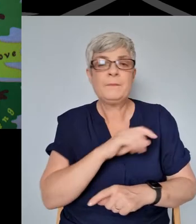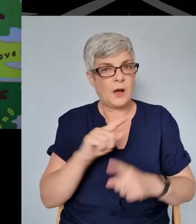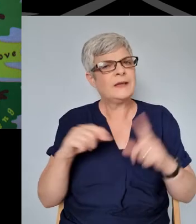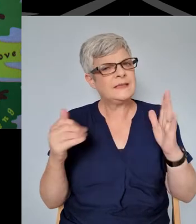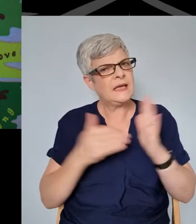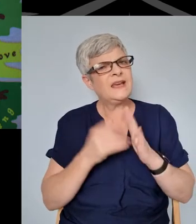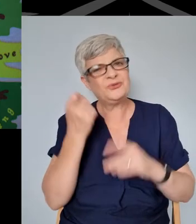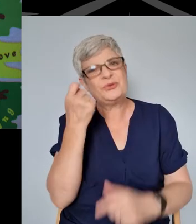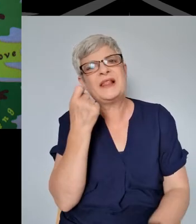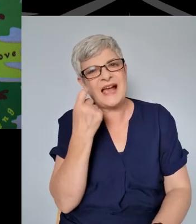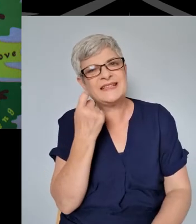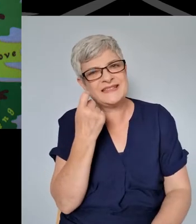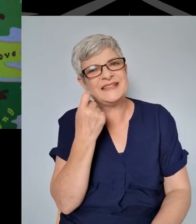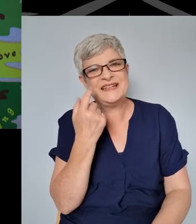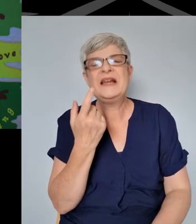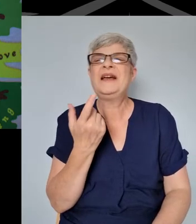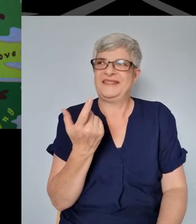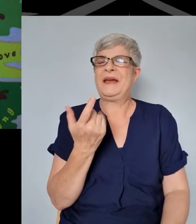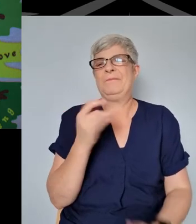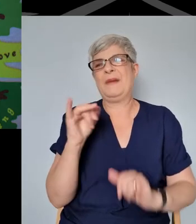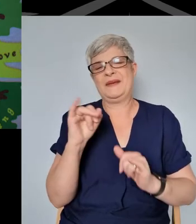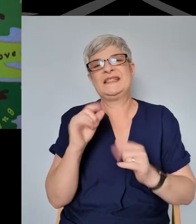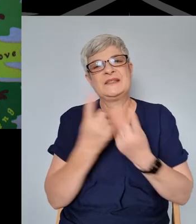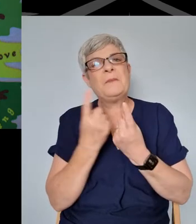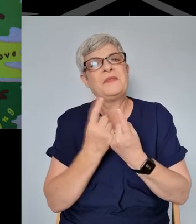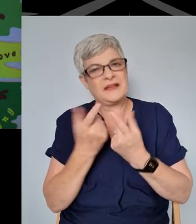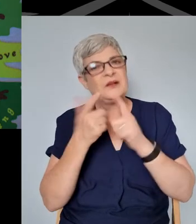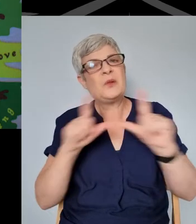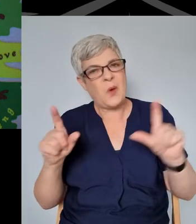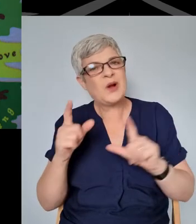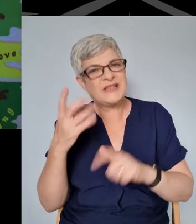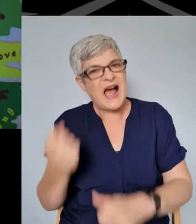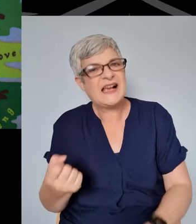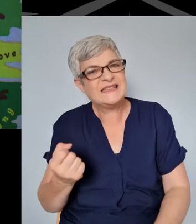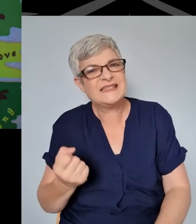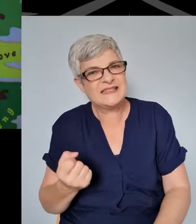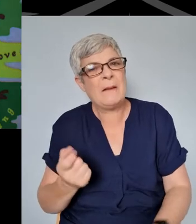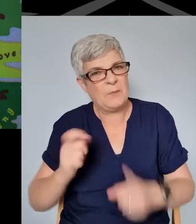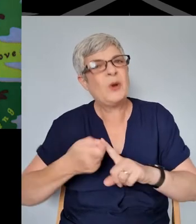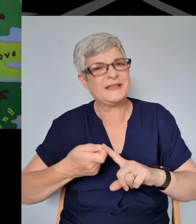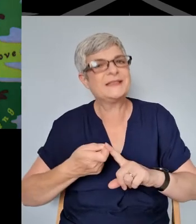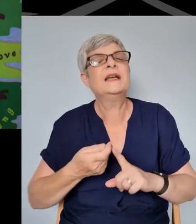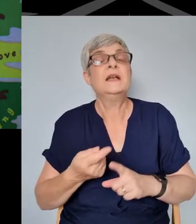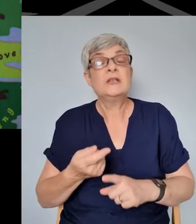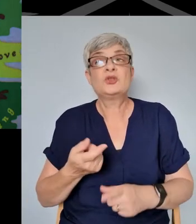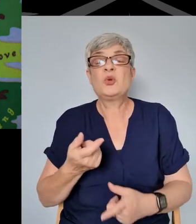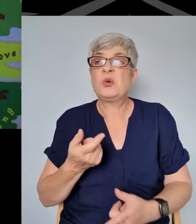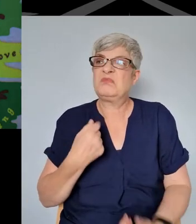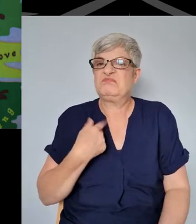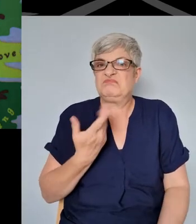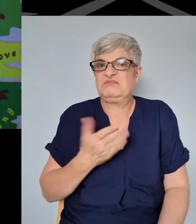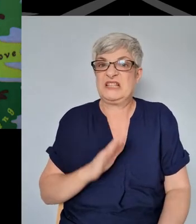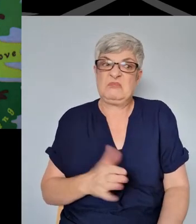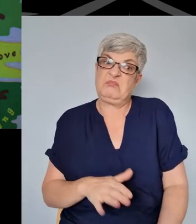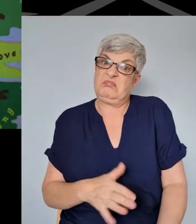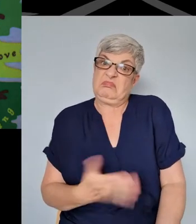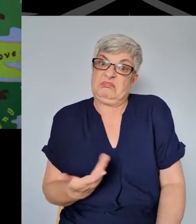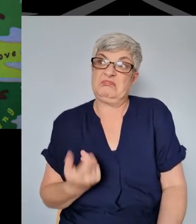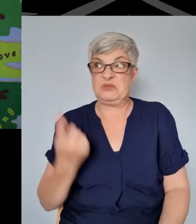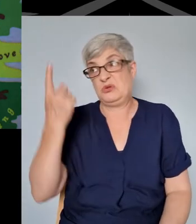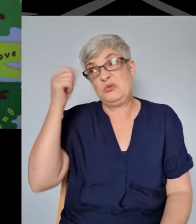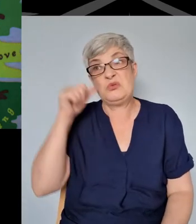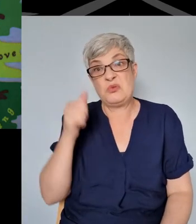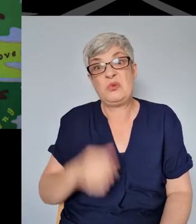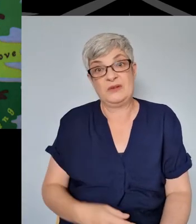Ezekiel realizes that there must be something that the Lord has in mind asking him this question, and so he gives a non-committal answer, Sovereign Lord,